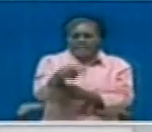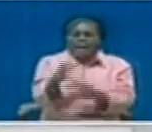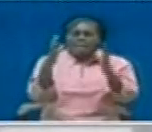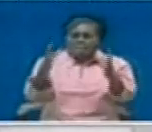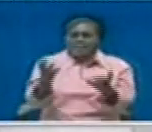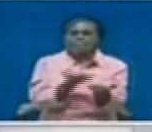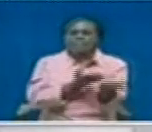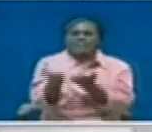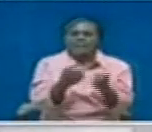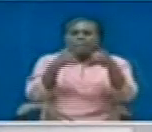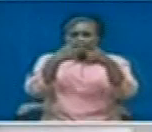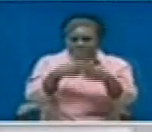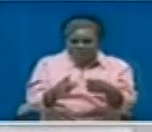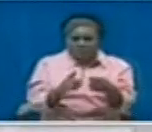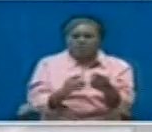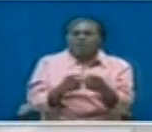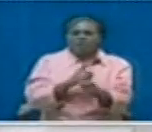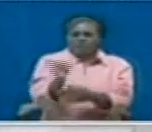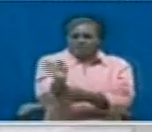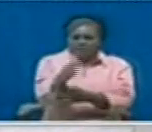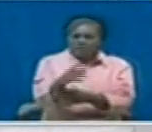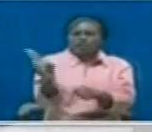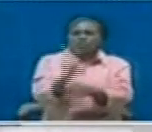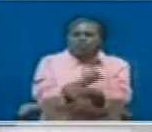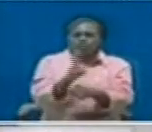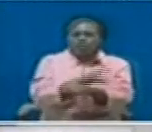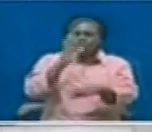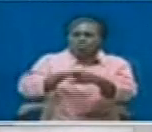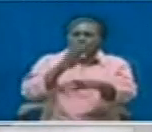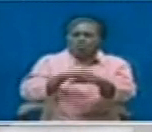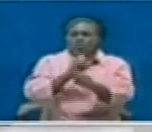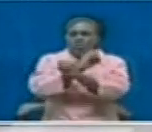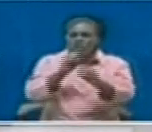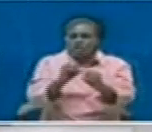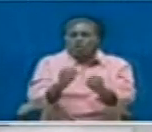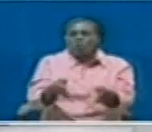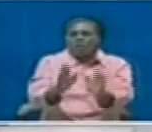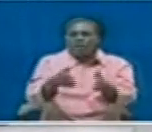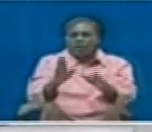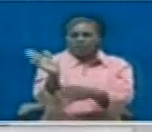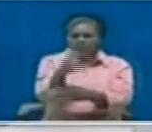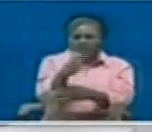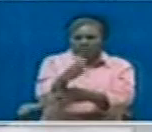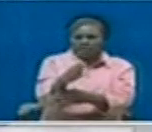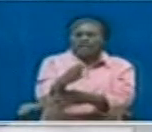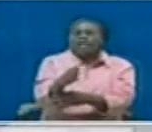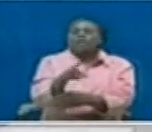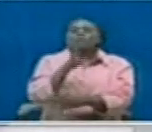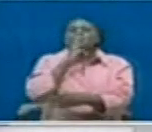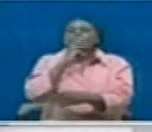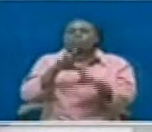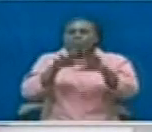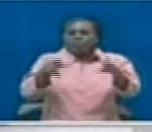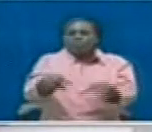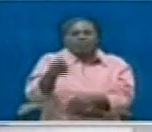activity. However, due to overfishing and the use of unsustainable fishing methods on the island's beaches, the lake had in the